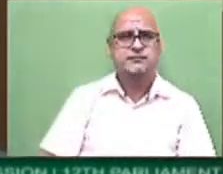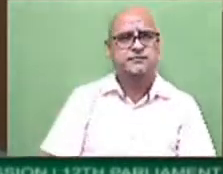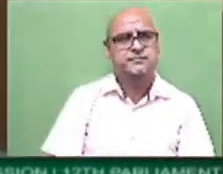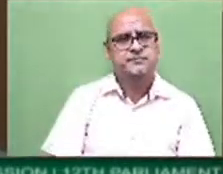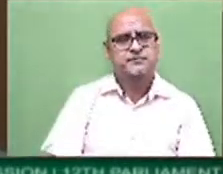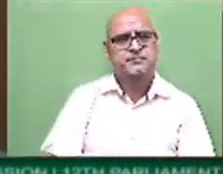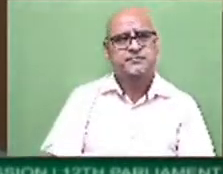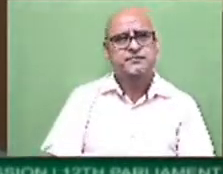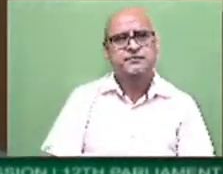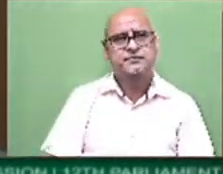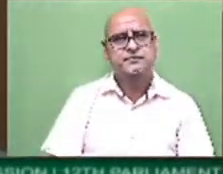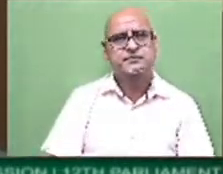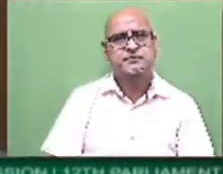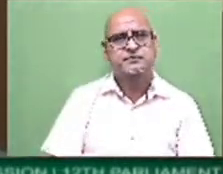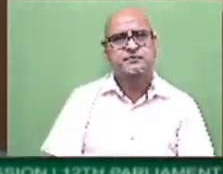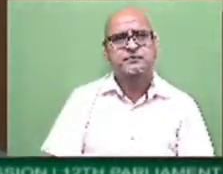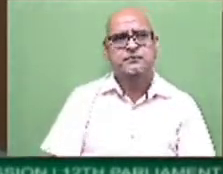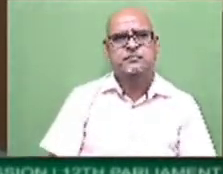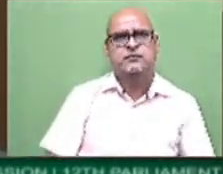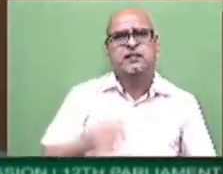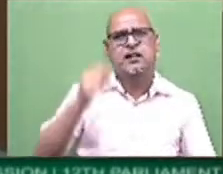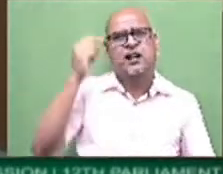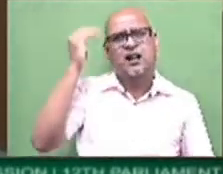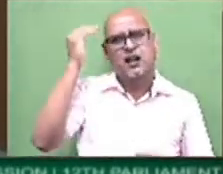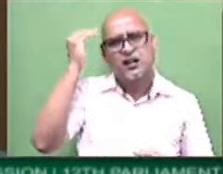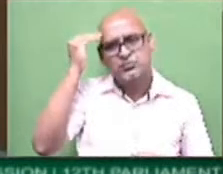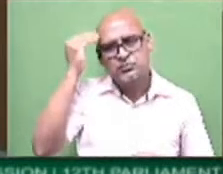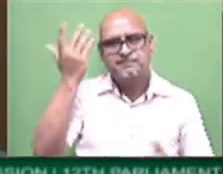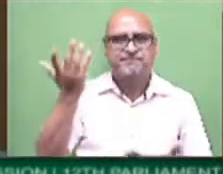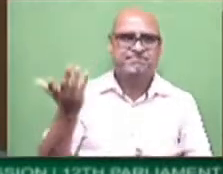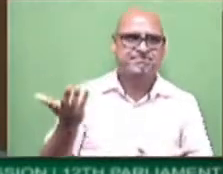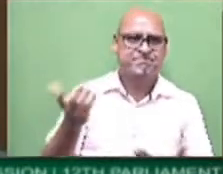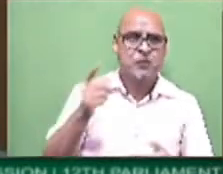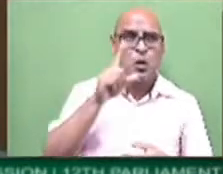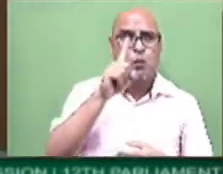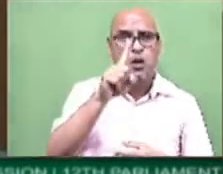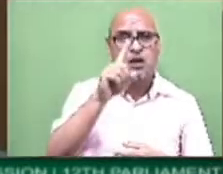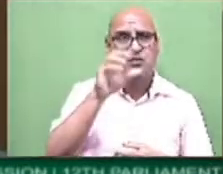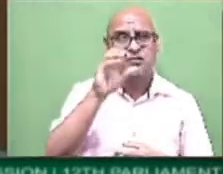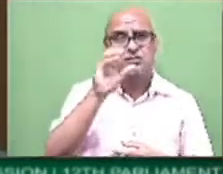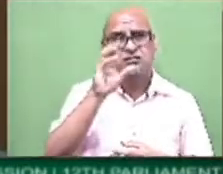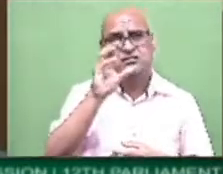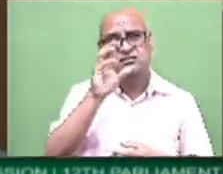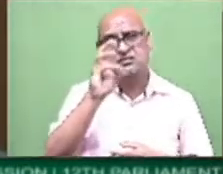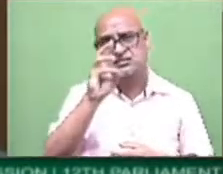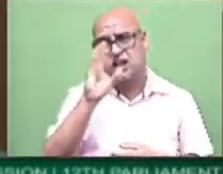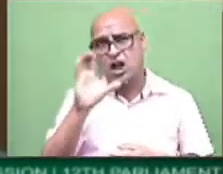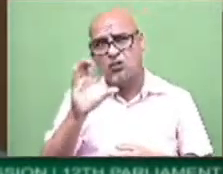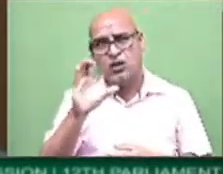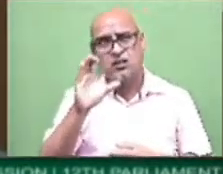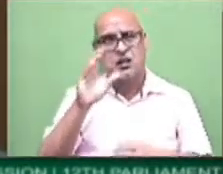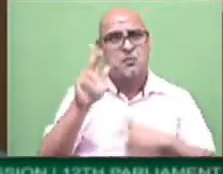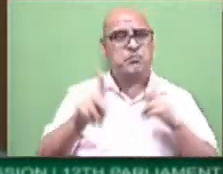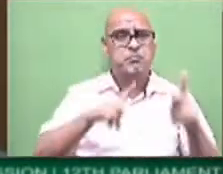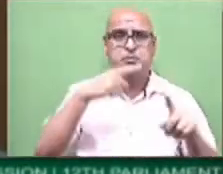1,600 cases, and unfortunately we have risen to 17 deaths. This is a situation which is escalating, and therefore it is a cause for